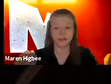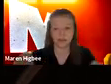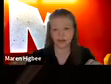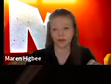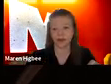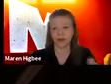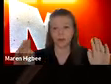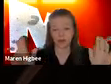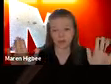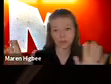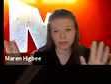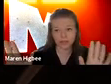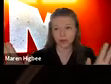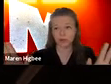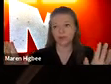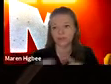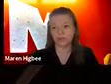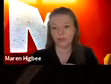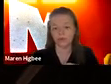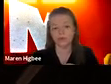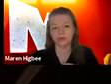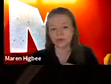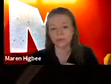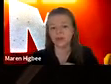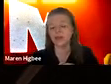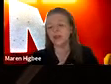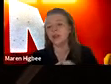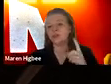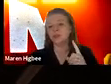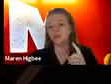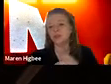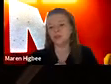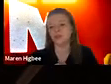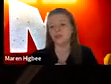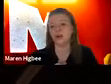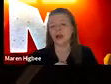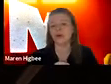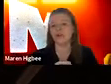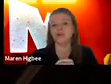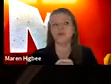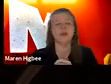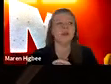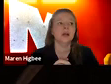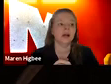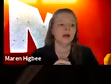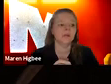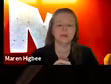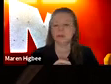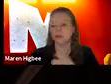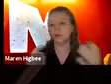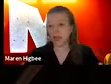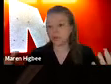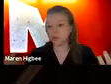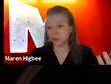kinds of things together. And I'm proud to say that John Moffat, the founder of our company was the first one to figure out how to, um,